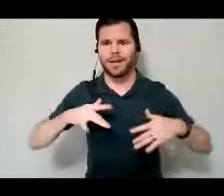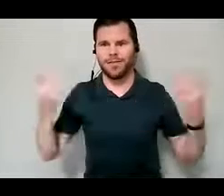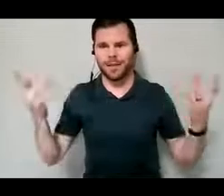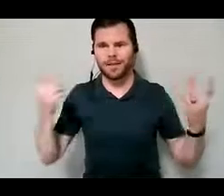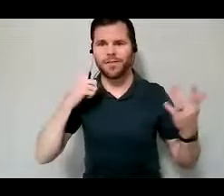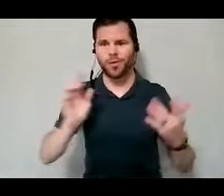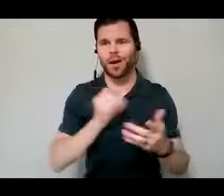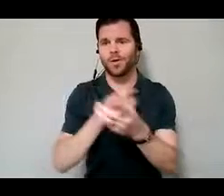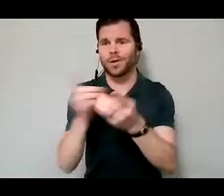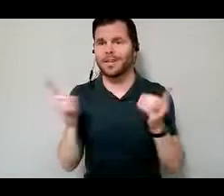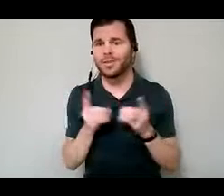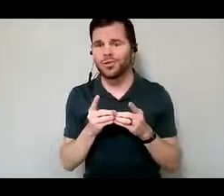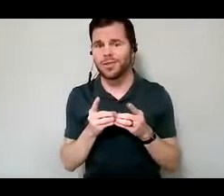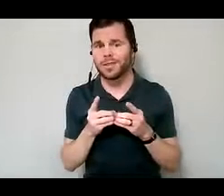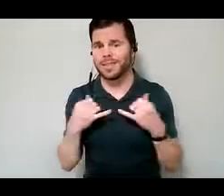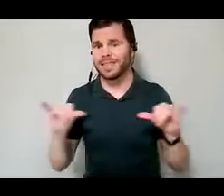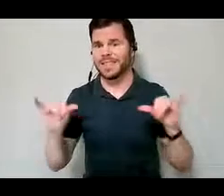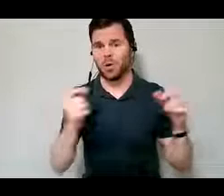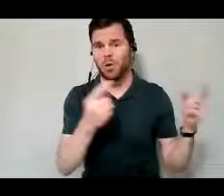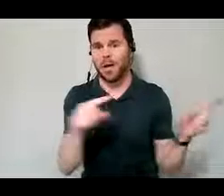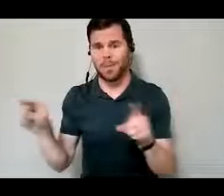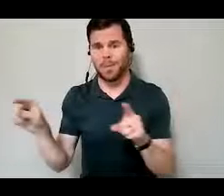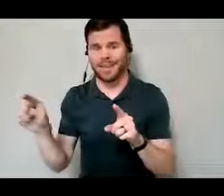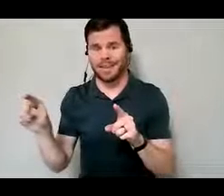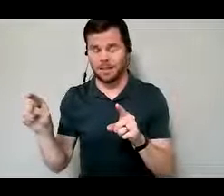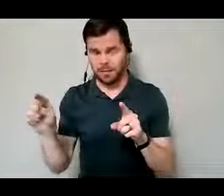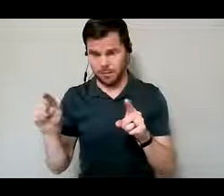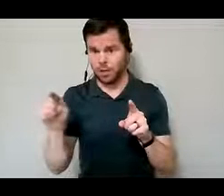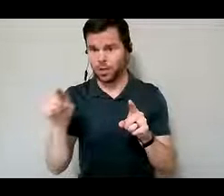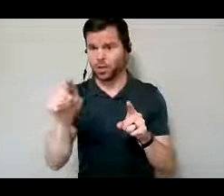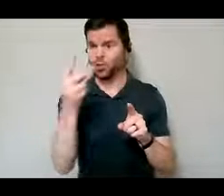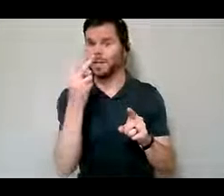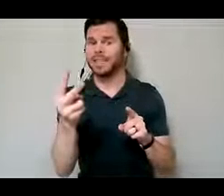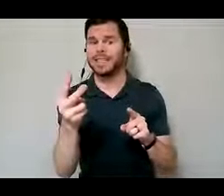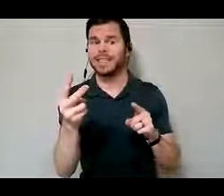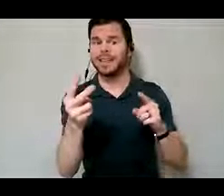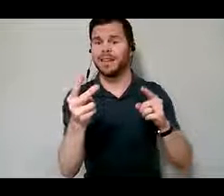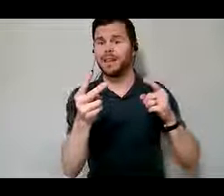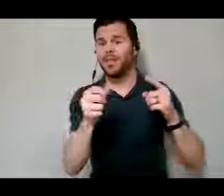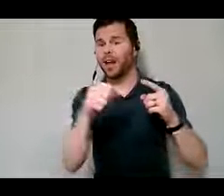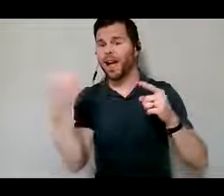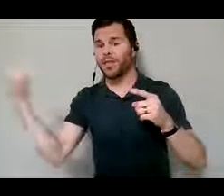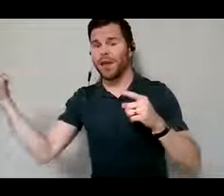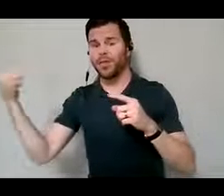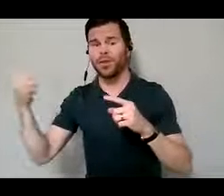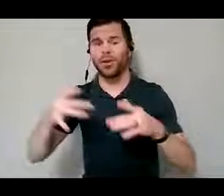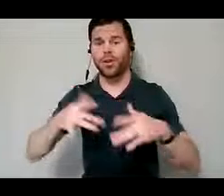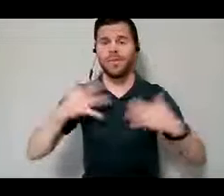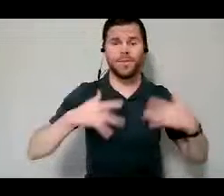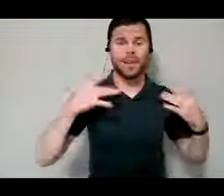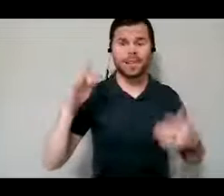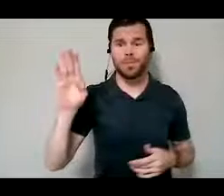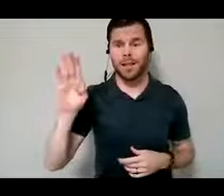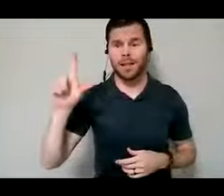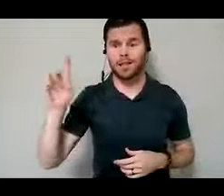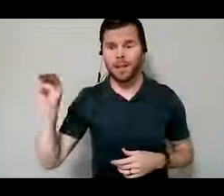our events, scrolling down to these two over here, were the Black Lives Matter Week of Action, and those were